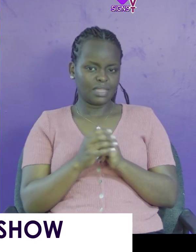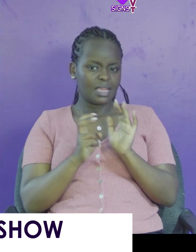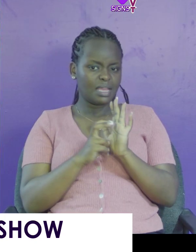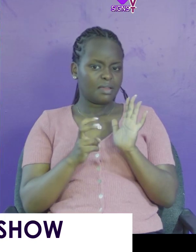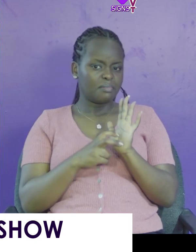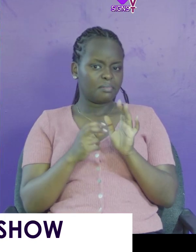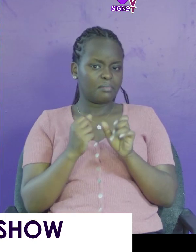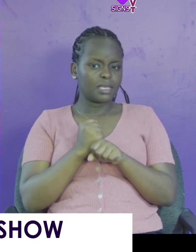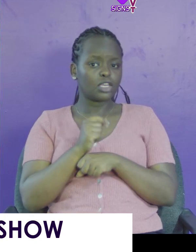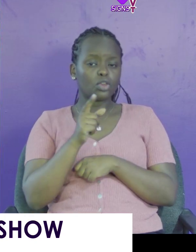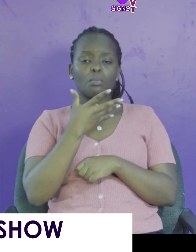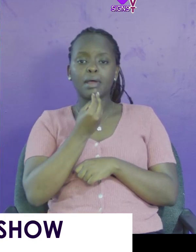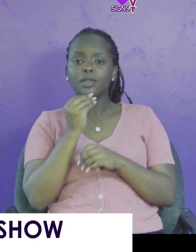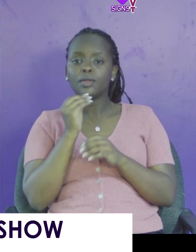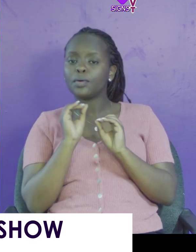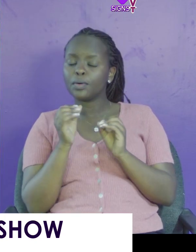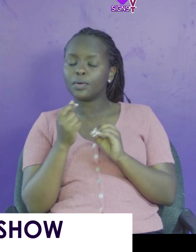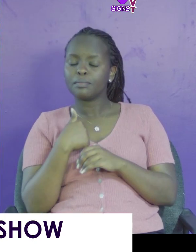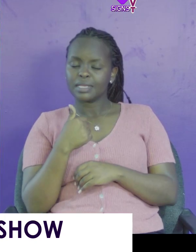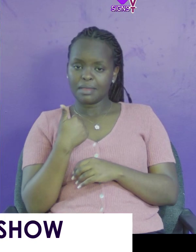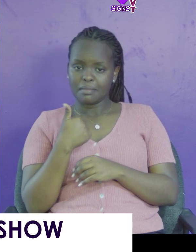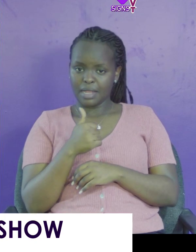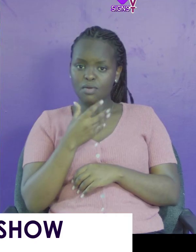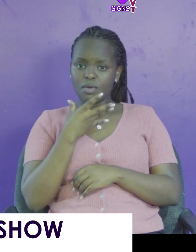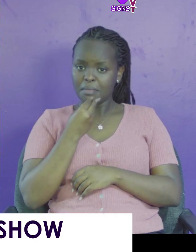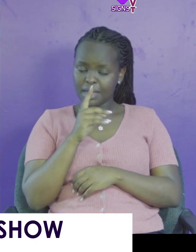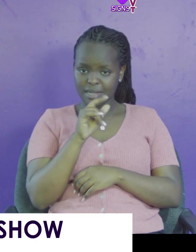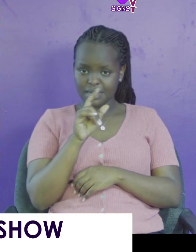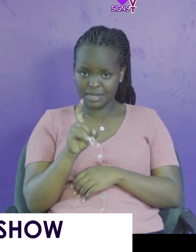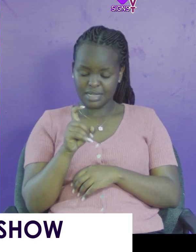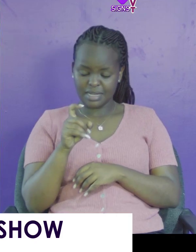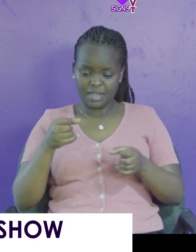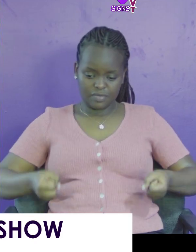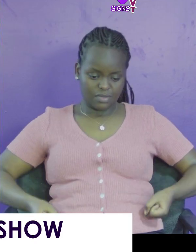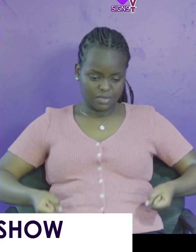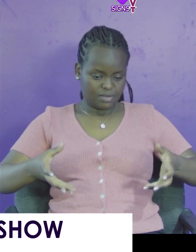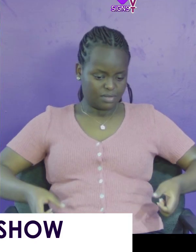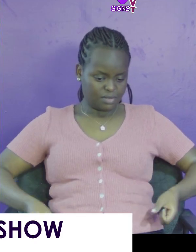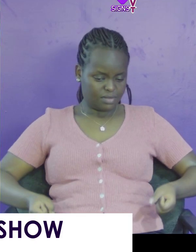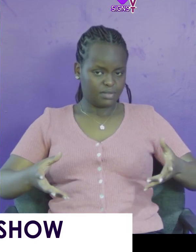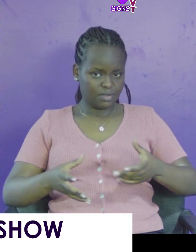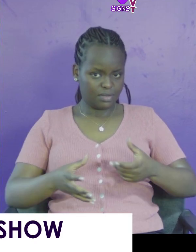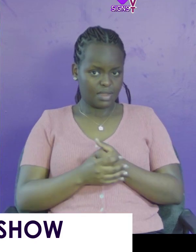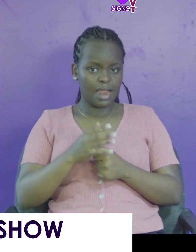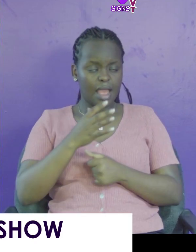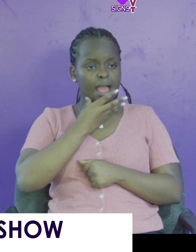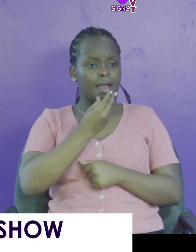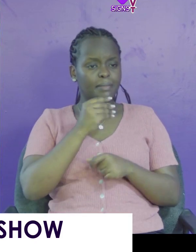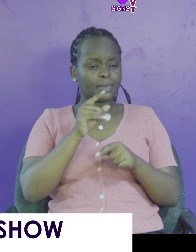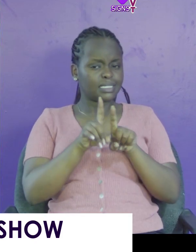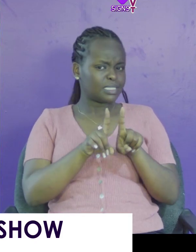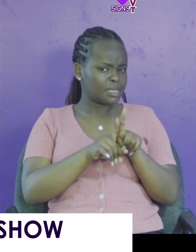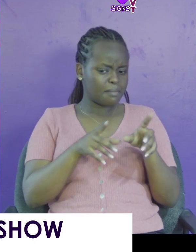a man? A man is still a man, even You are if a they are man. on wheelchair. Of course, you are a A man. man is still a man, even if they're deaf. A